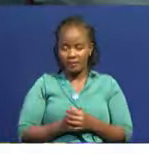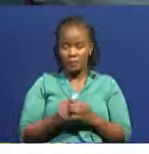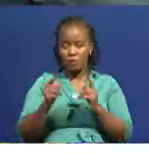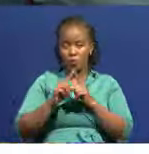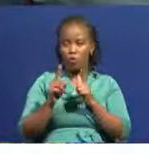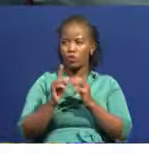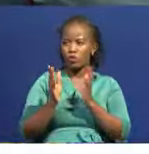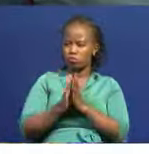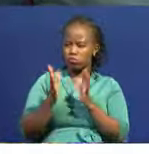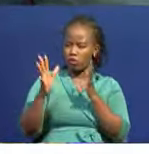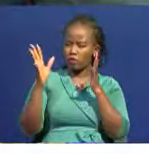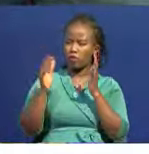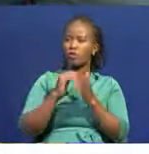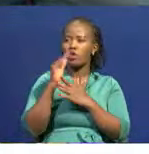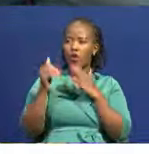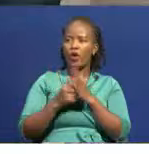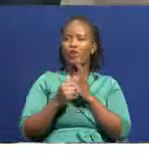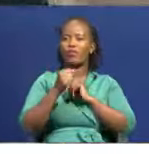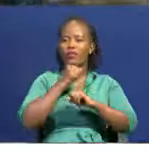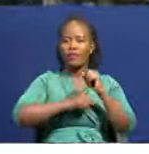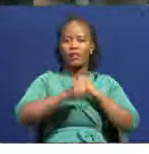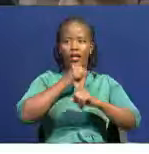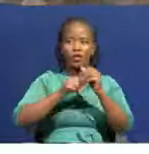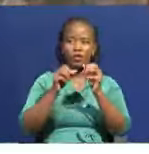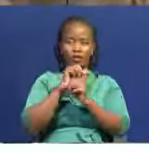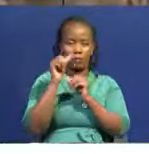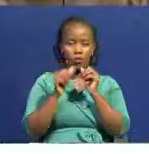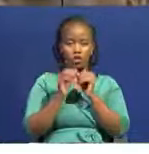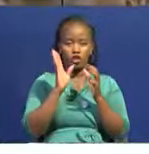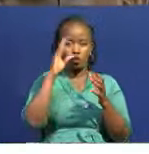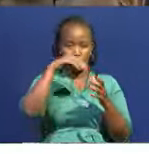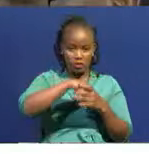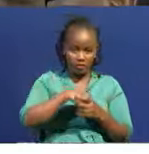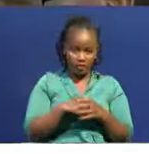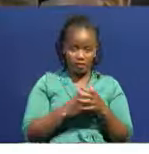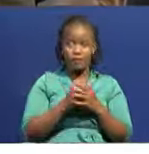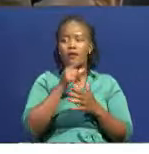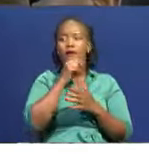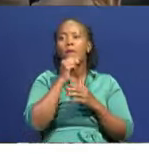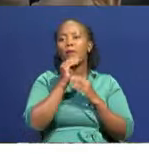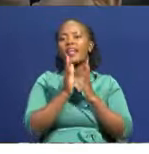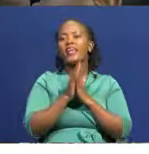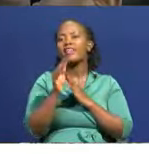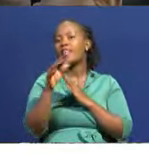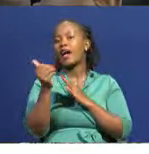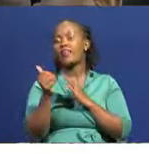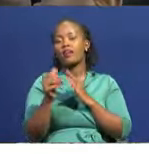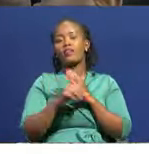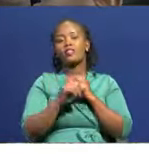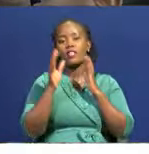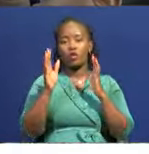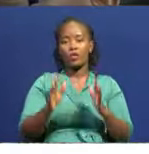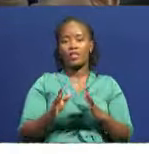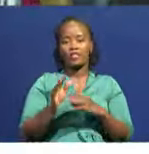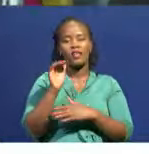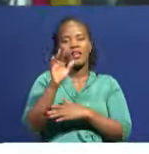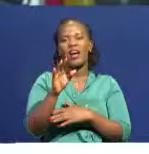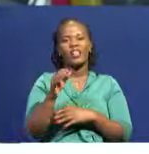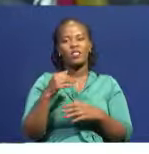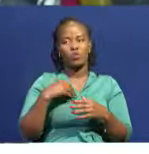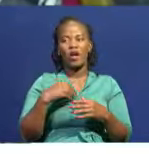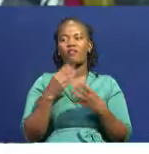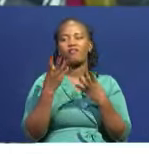pongezi kwa hatua ambazo zimechukuliwa katika swala la ujumuishaji nchini, Laibuta pamoja na washikadau wengine walitoa wito kwa upatikanaji wa vifaa